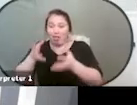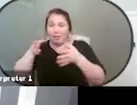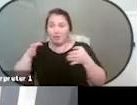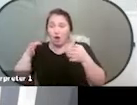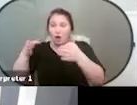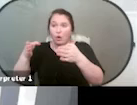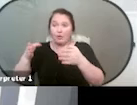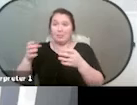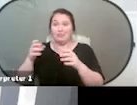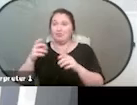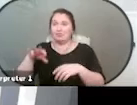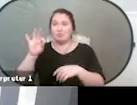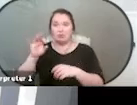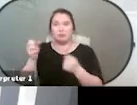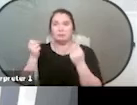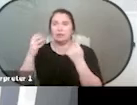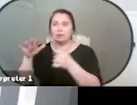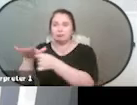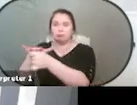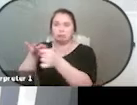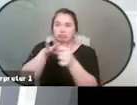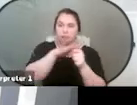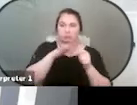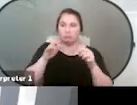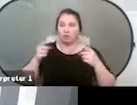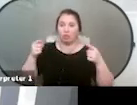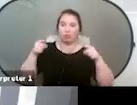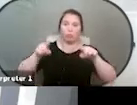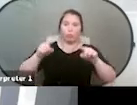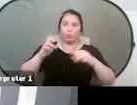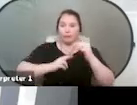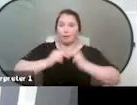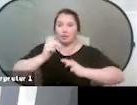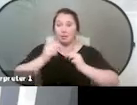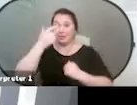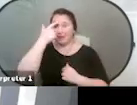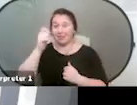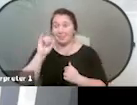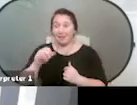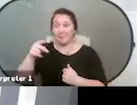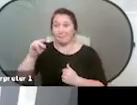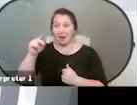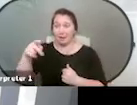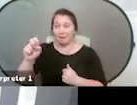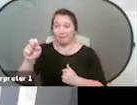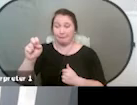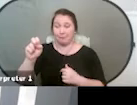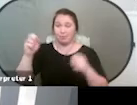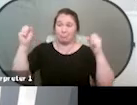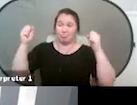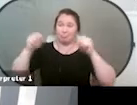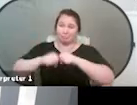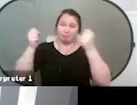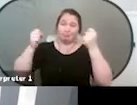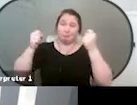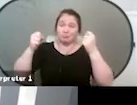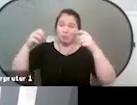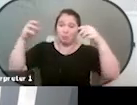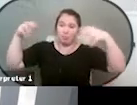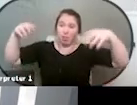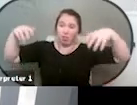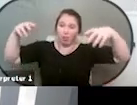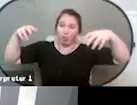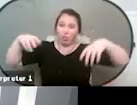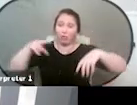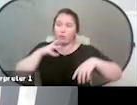multiple areas throughout the building due to that ruptured pipe and the sprinkler piping. Let's move on